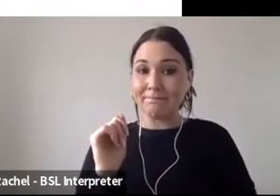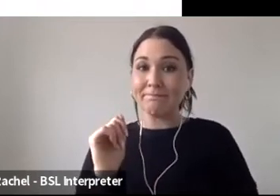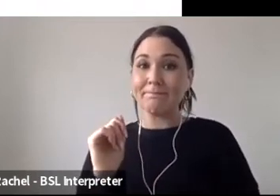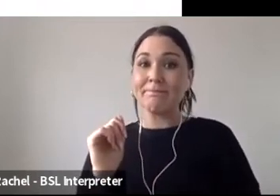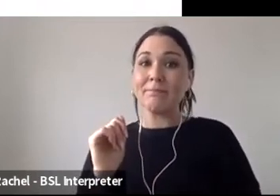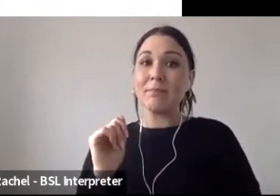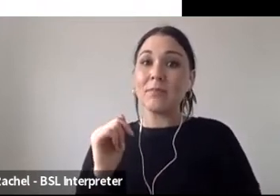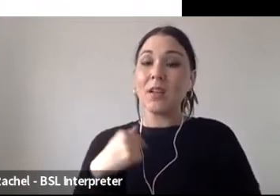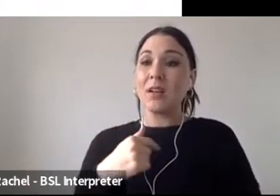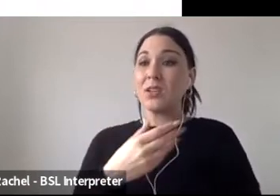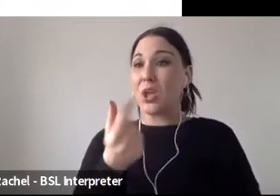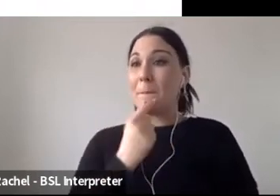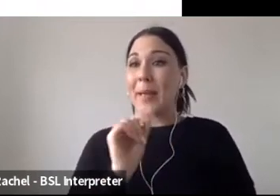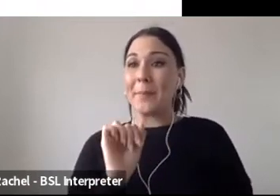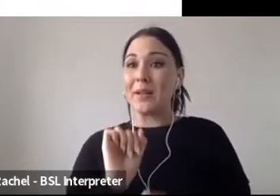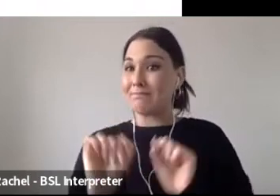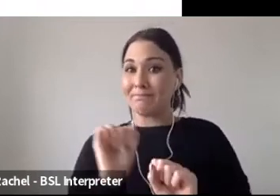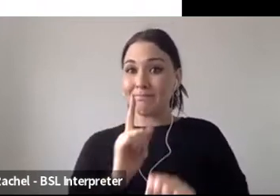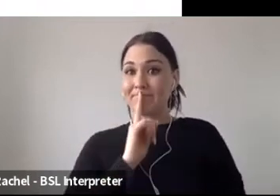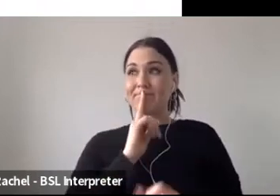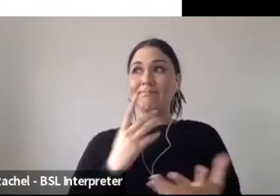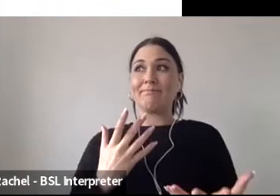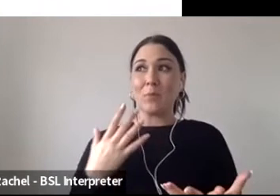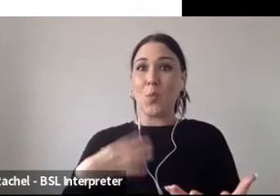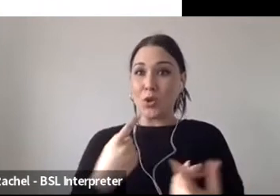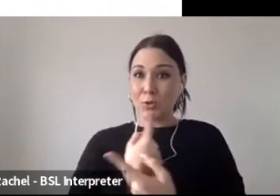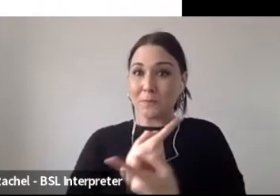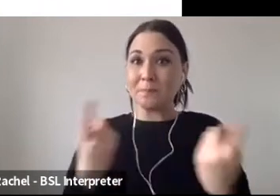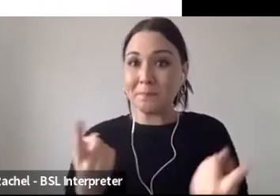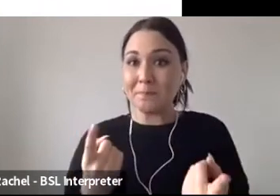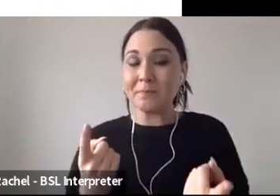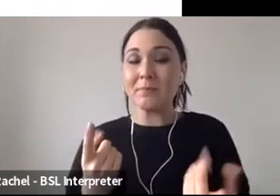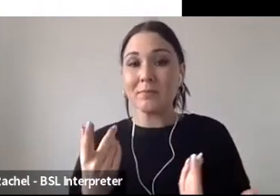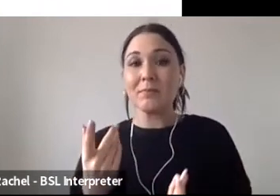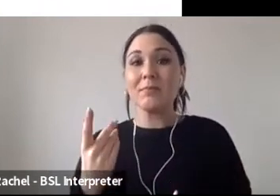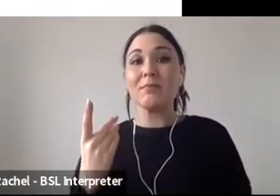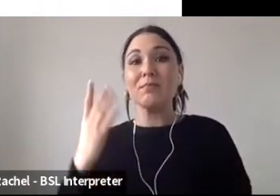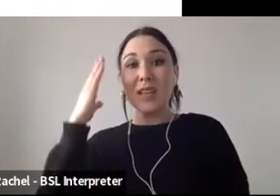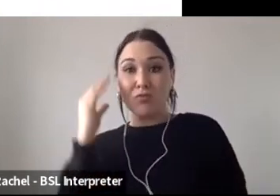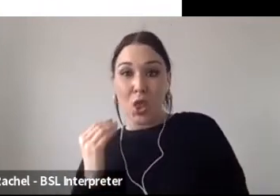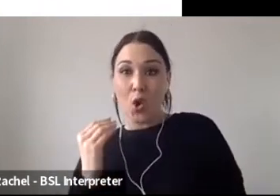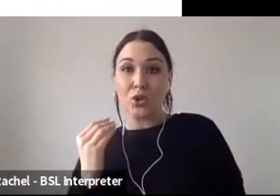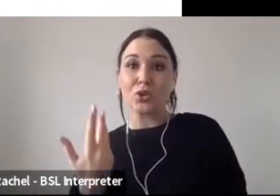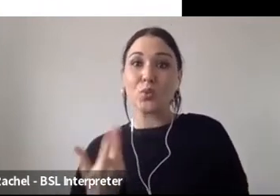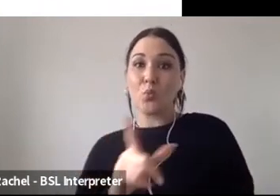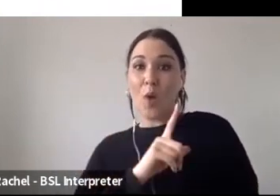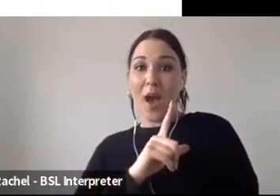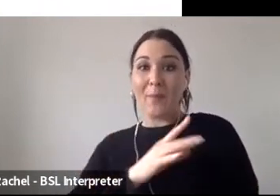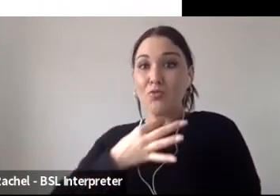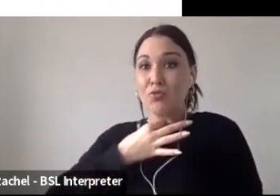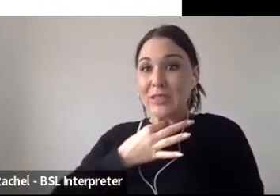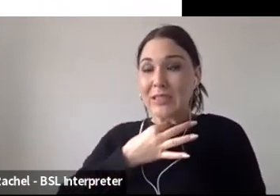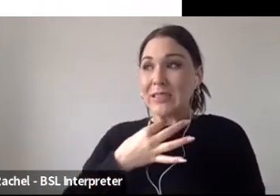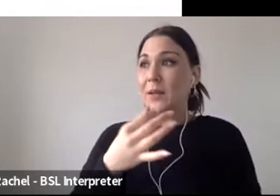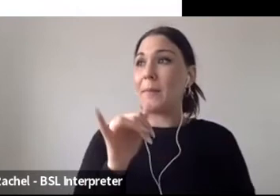want to admit they have trouble hearing, despite the potential risks that this may pose. So not hearing the